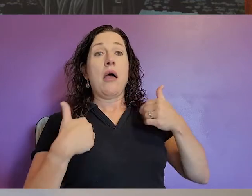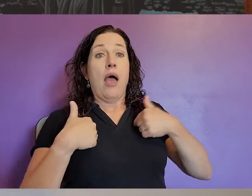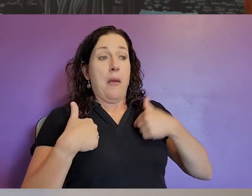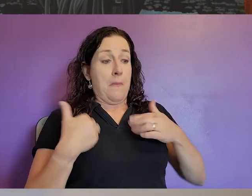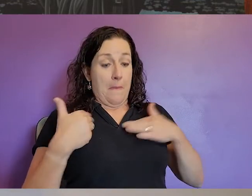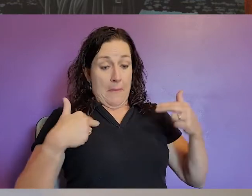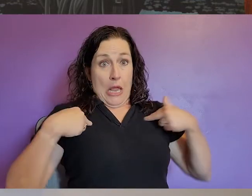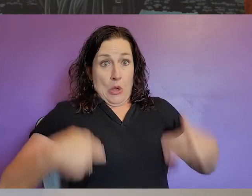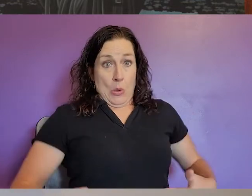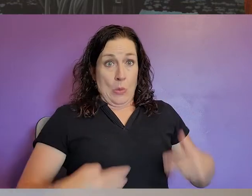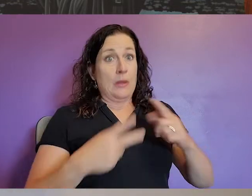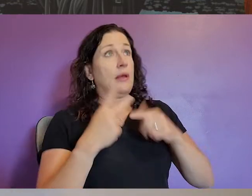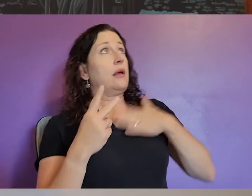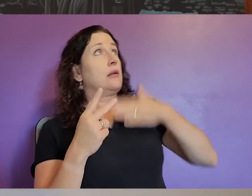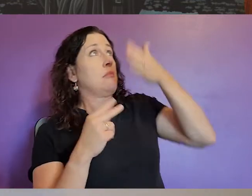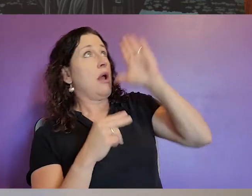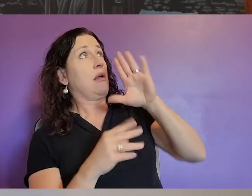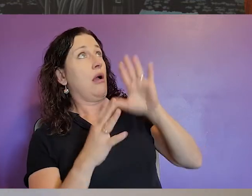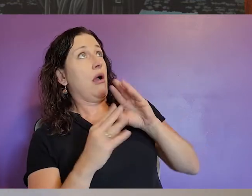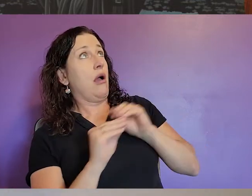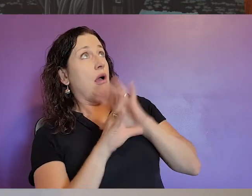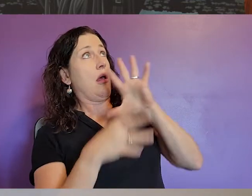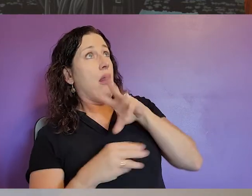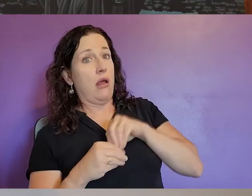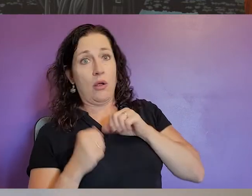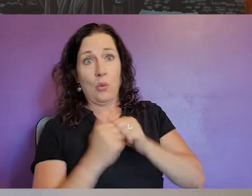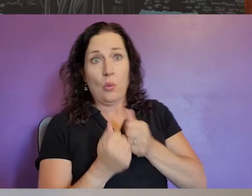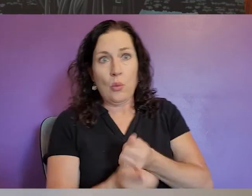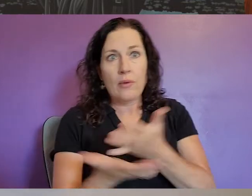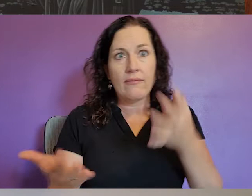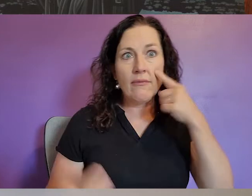and divinity for you.